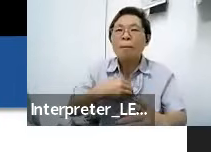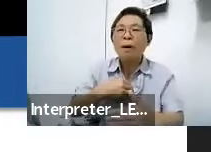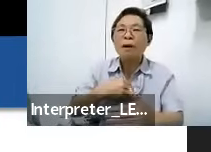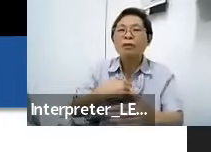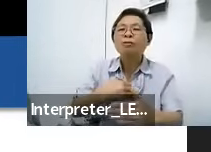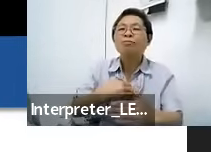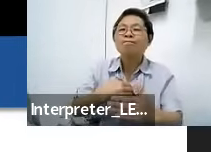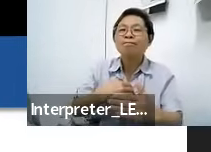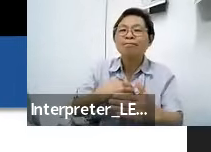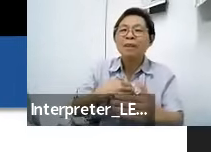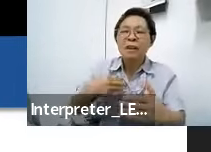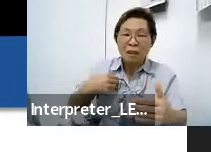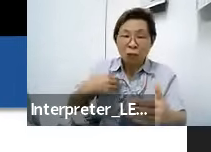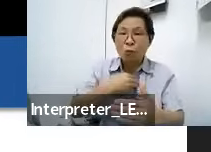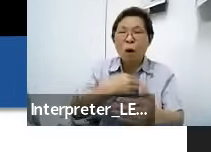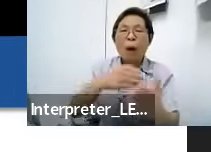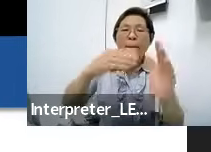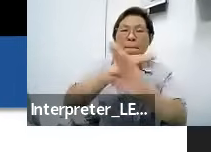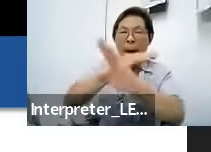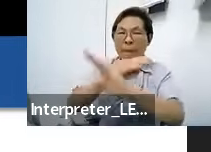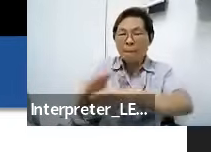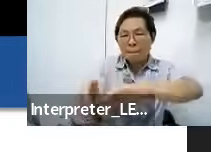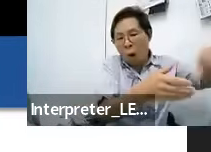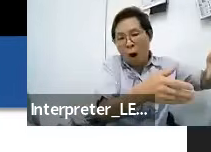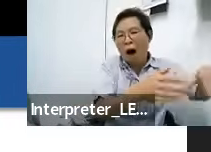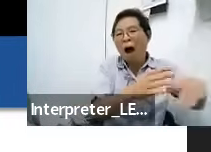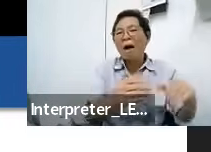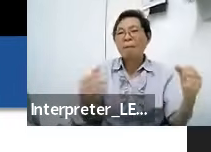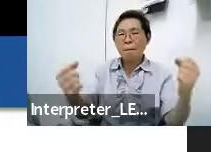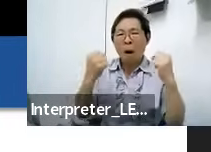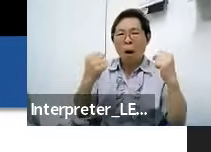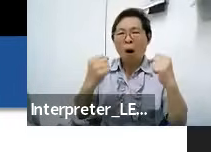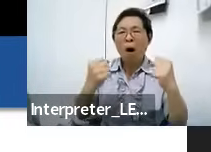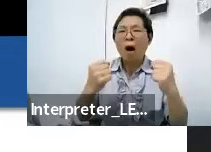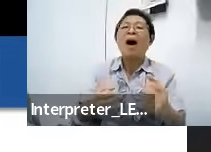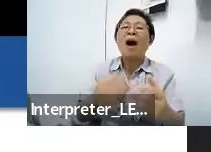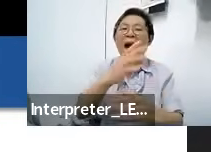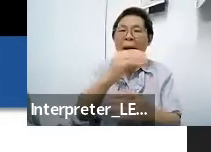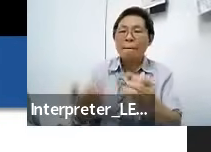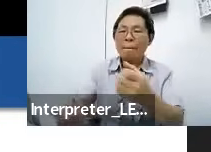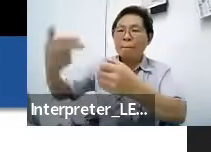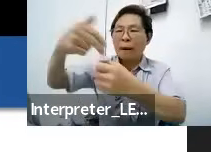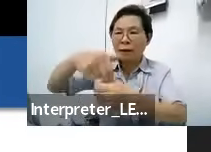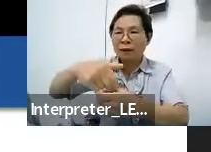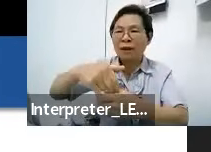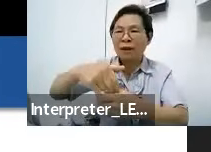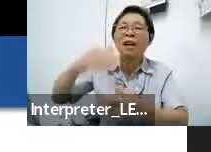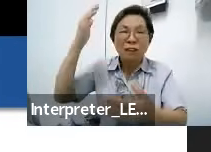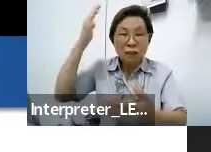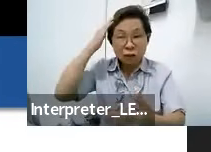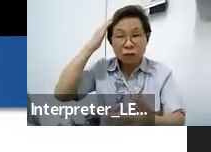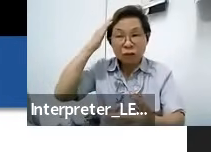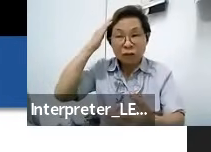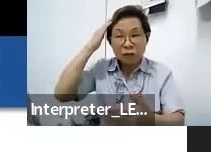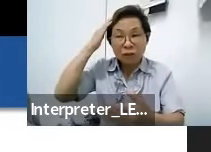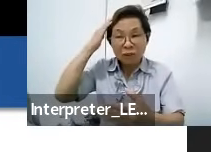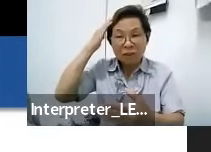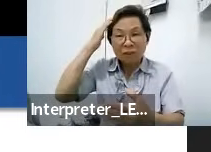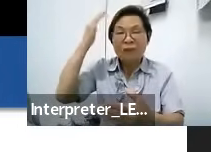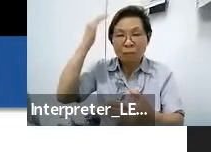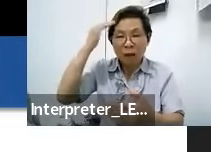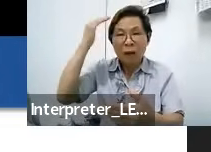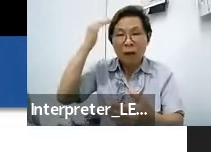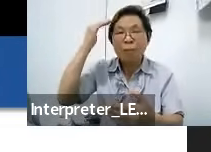to empower learners with disabilities to participate by addressing structural barriers to their